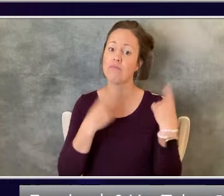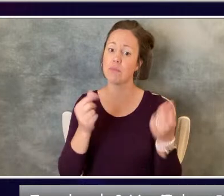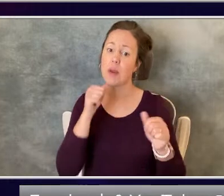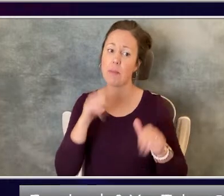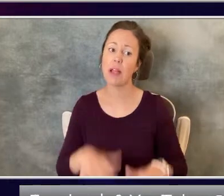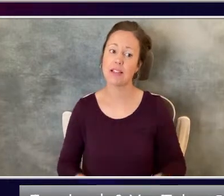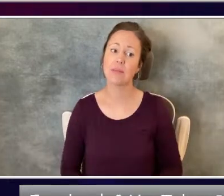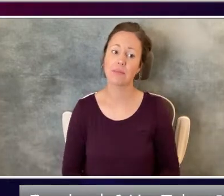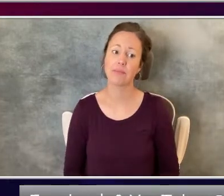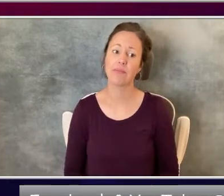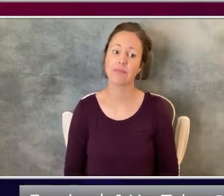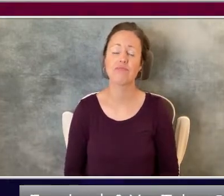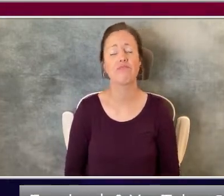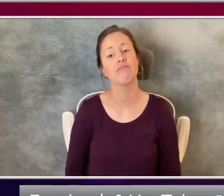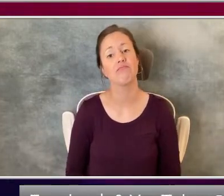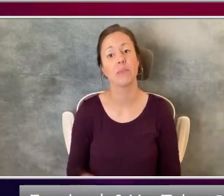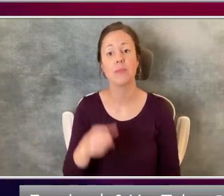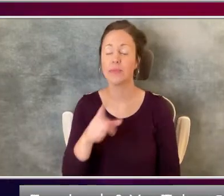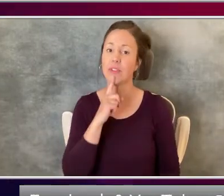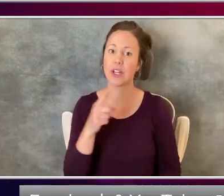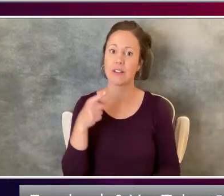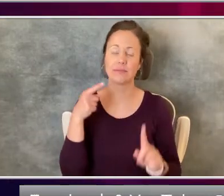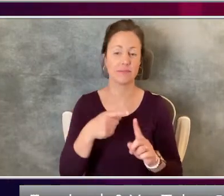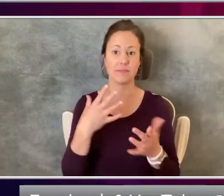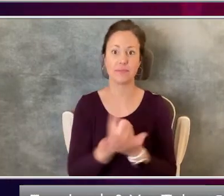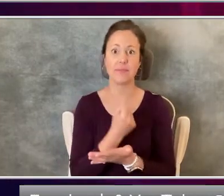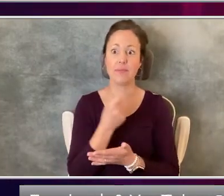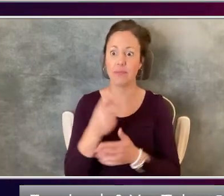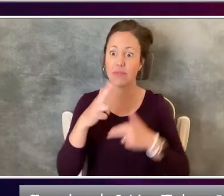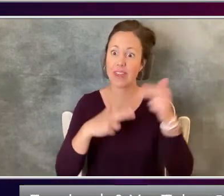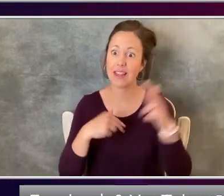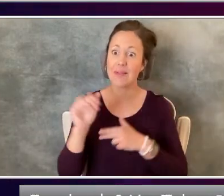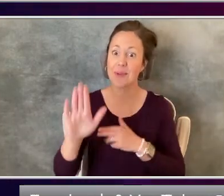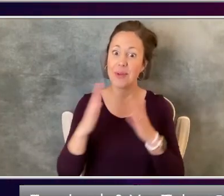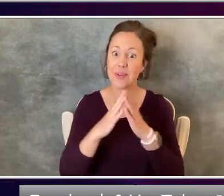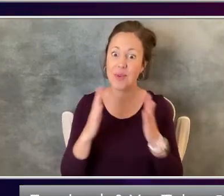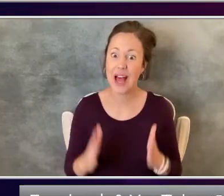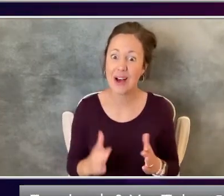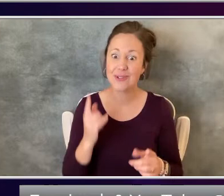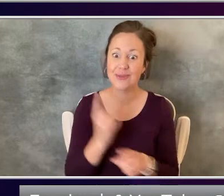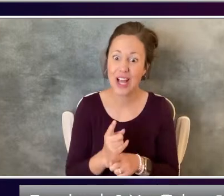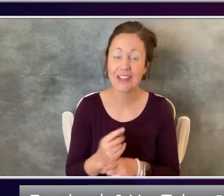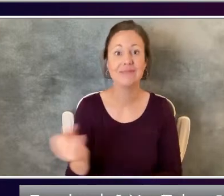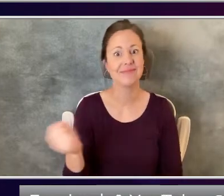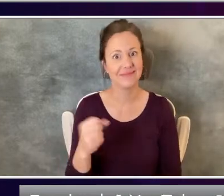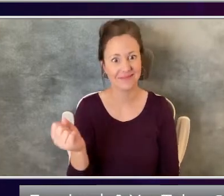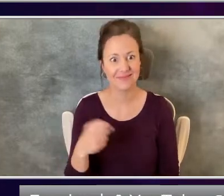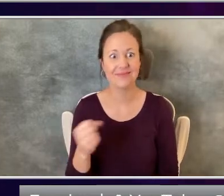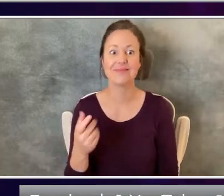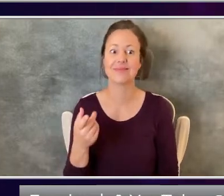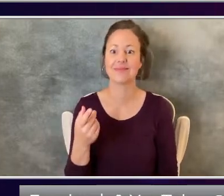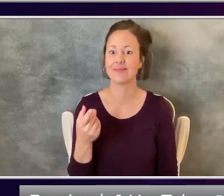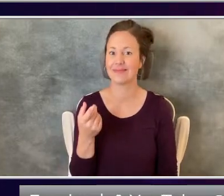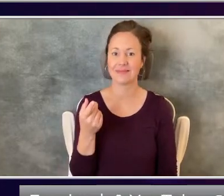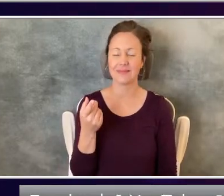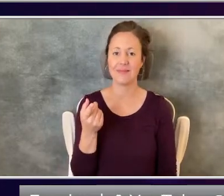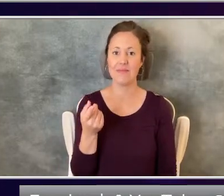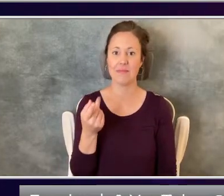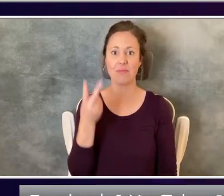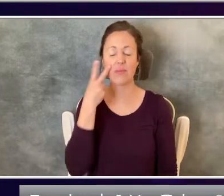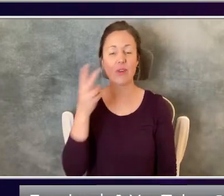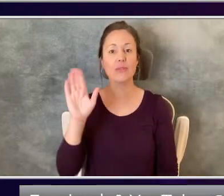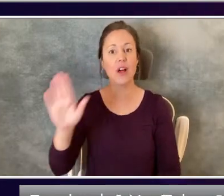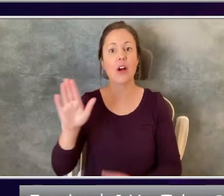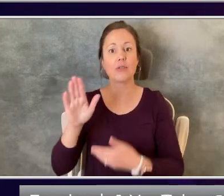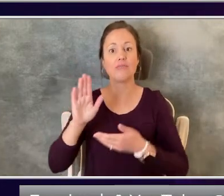such a go-getter, Debbie. I mean, he built your house. Just to name a few things that Gene has done. You watched your partner,